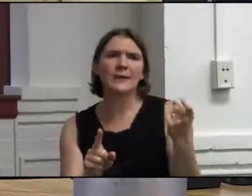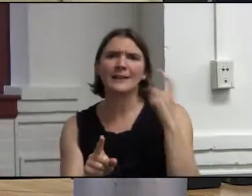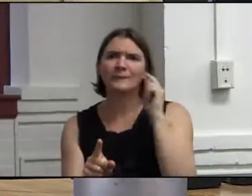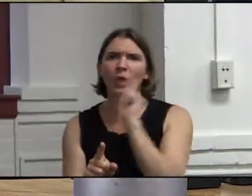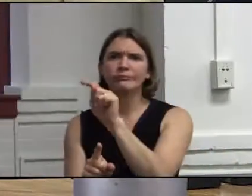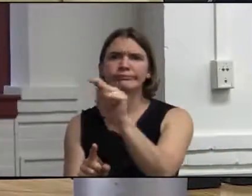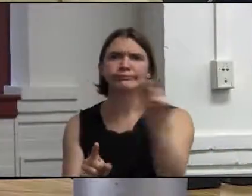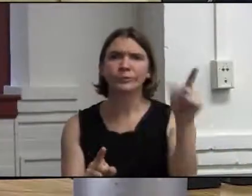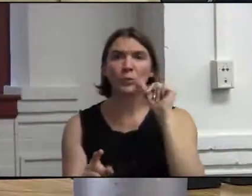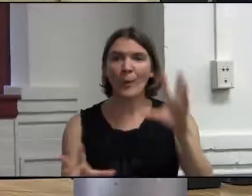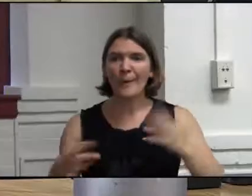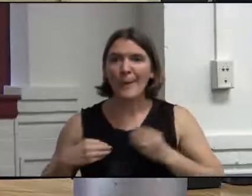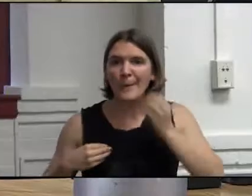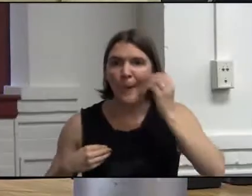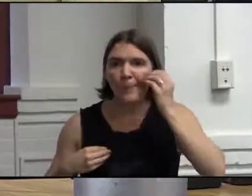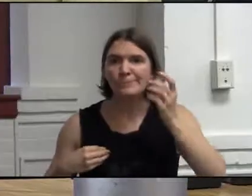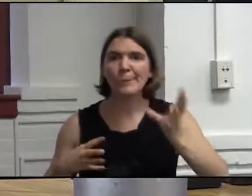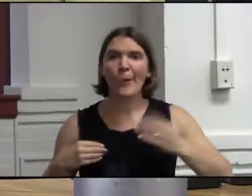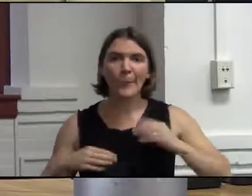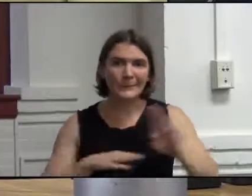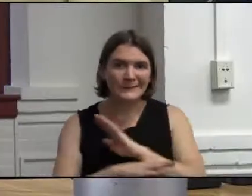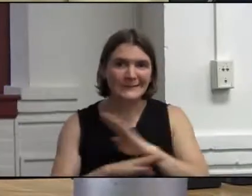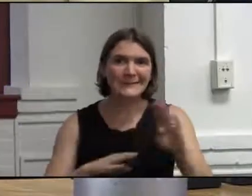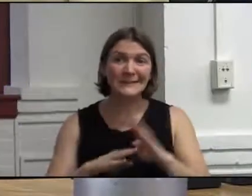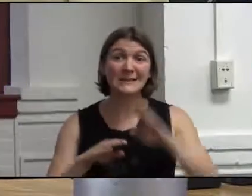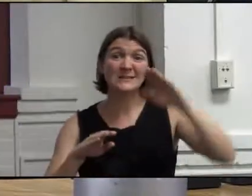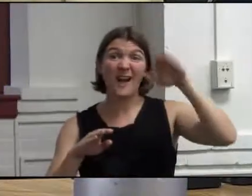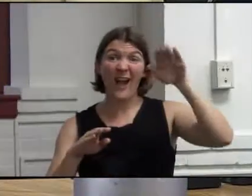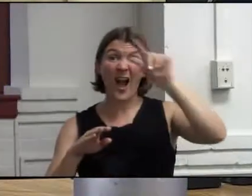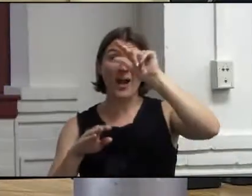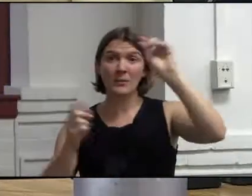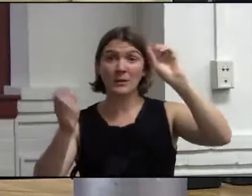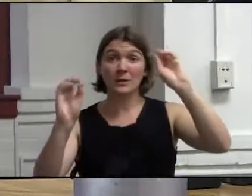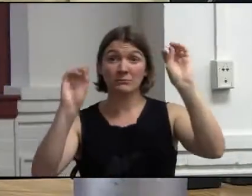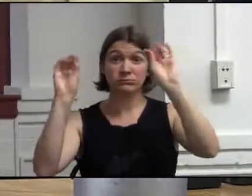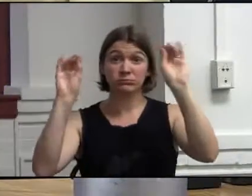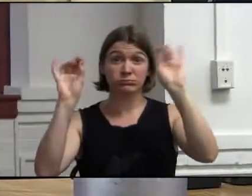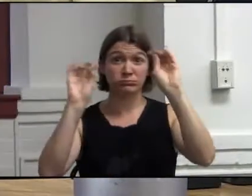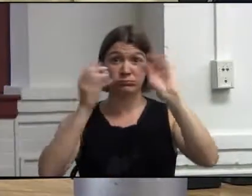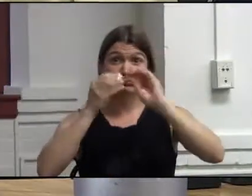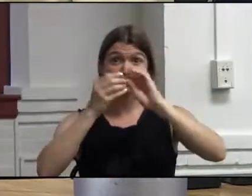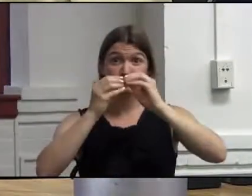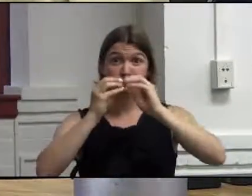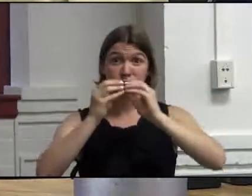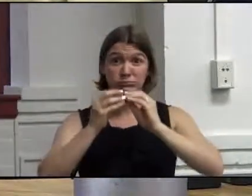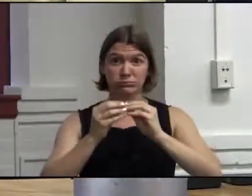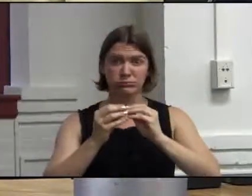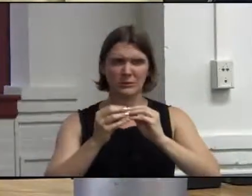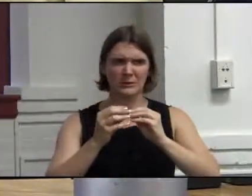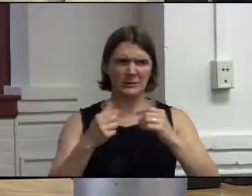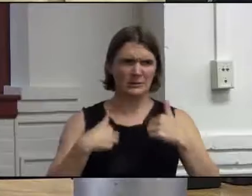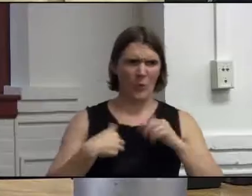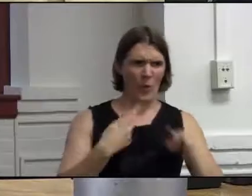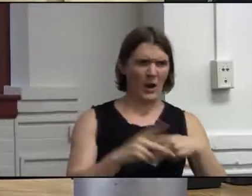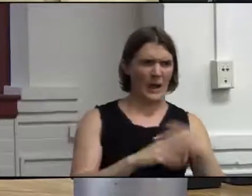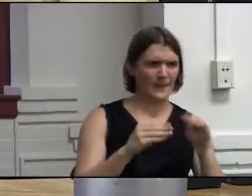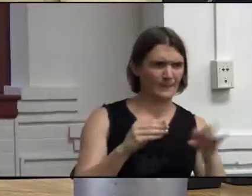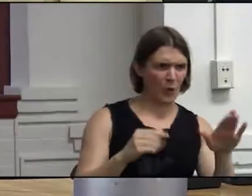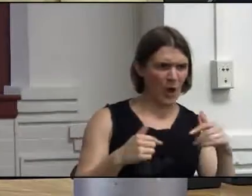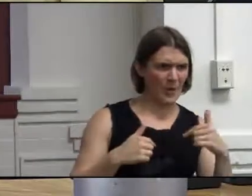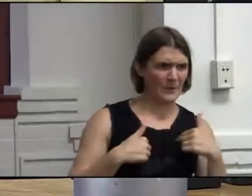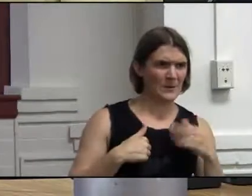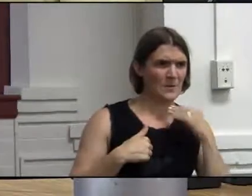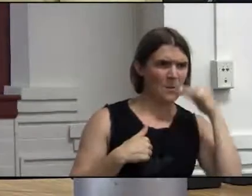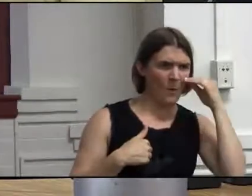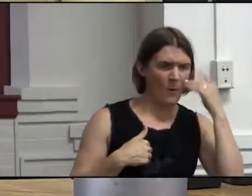taxpayers. And you can see at the very top of that sheet, there's a lot of details that relate to which kind of taxpayer, to which kind of property owner you